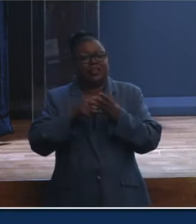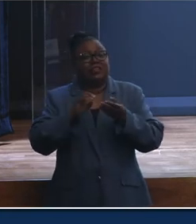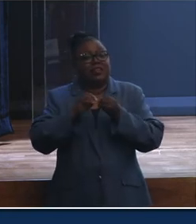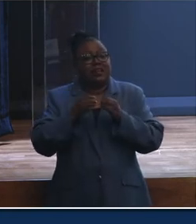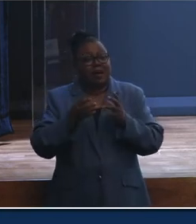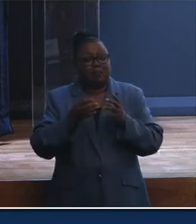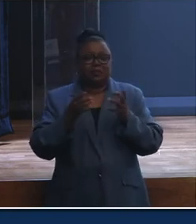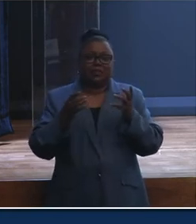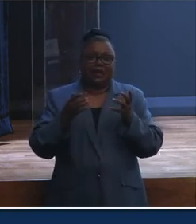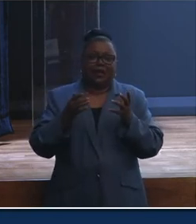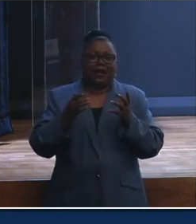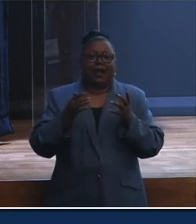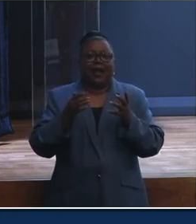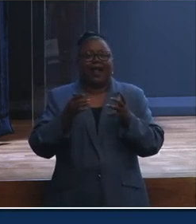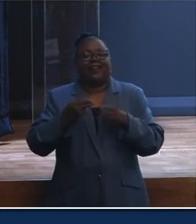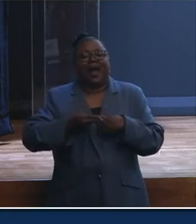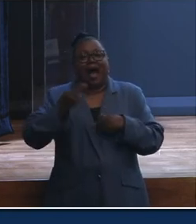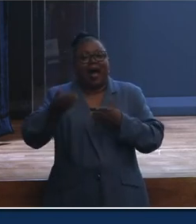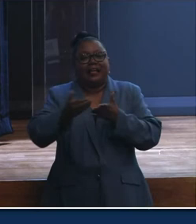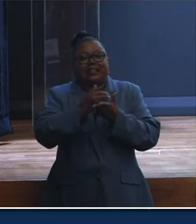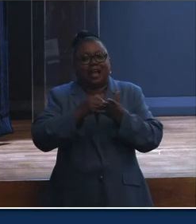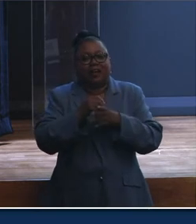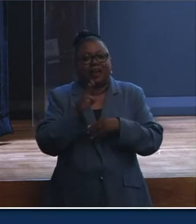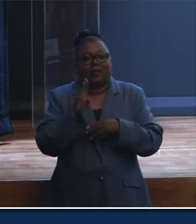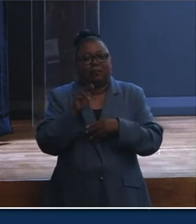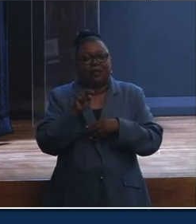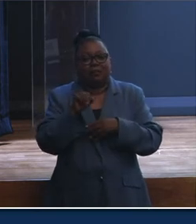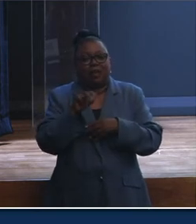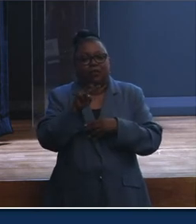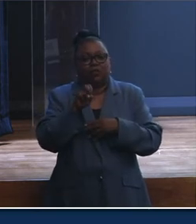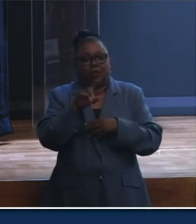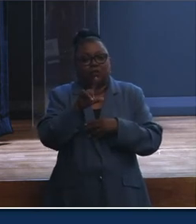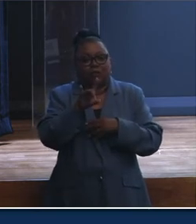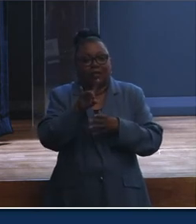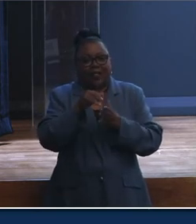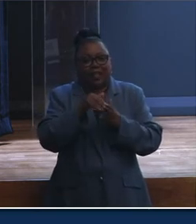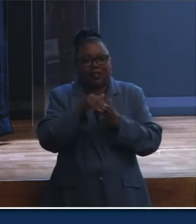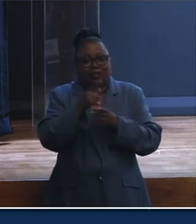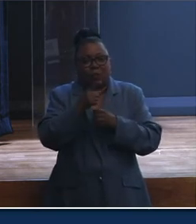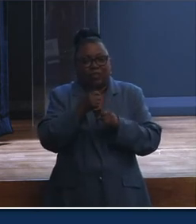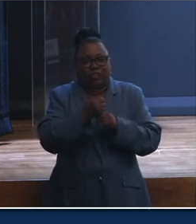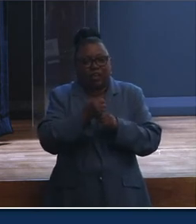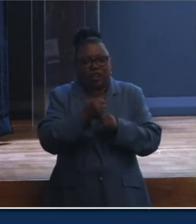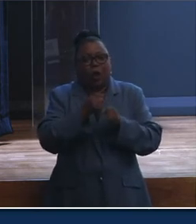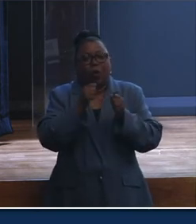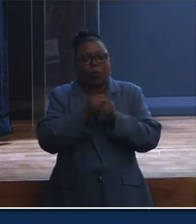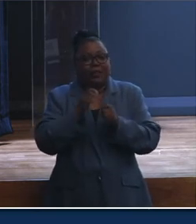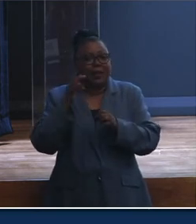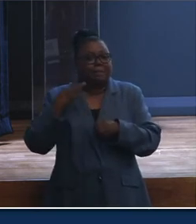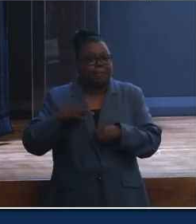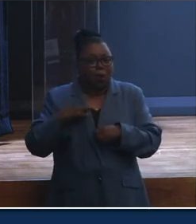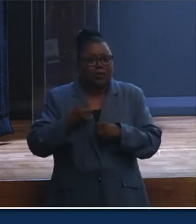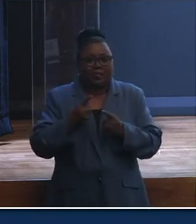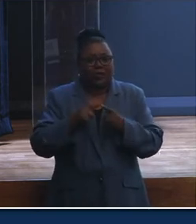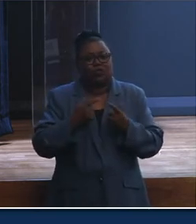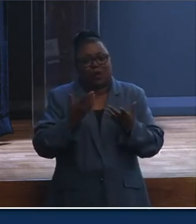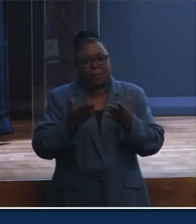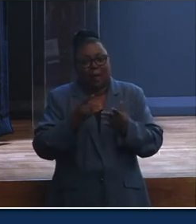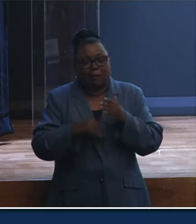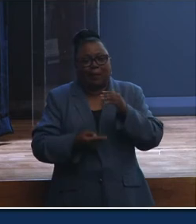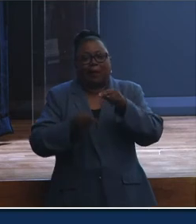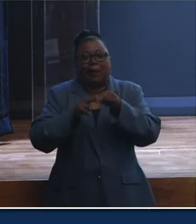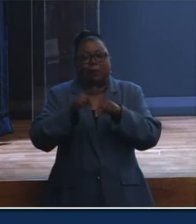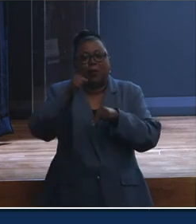numbers. The highest salary in the WNBA is $228,000 a year. With bonuses and things, you can maybe get